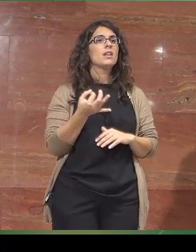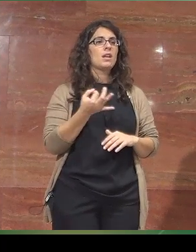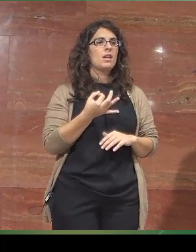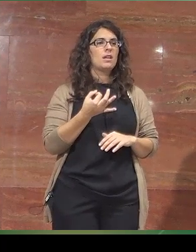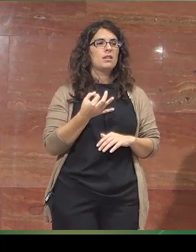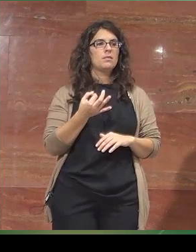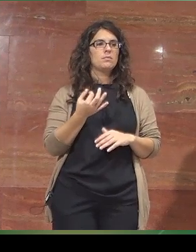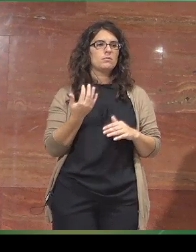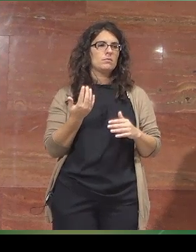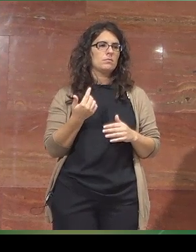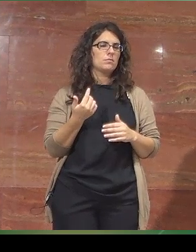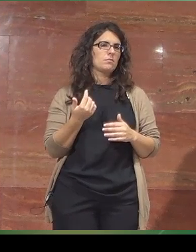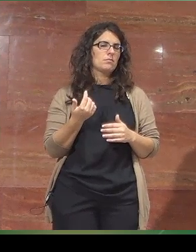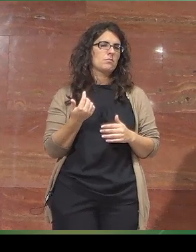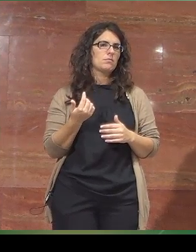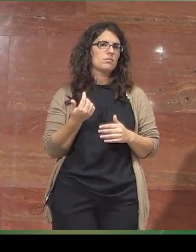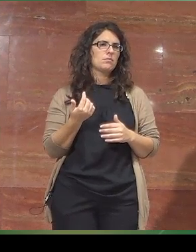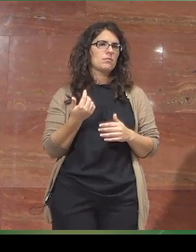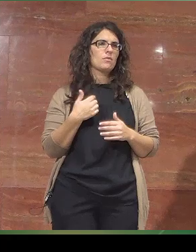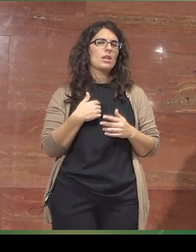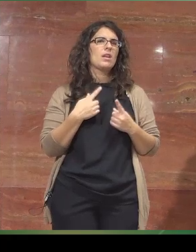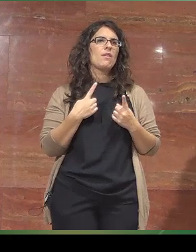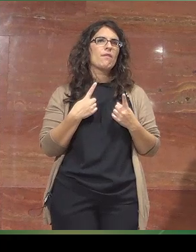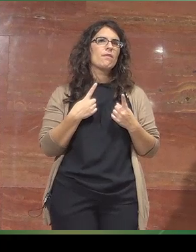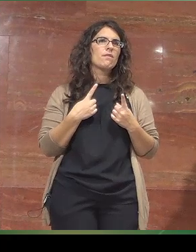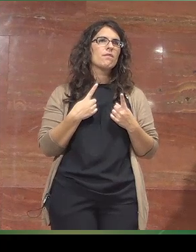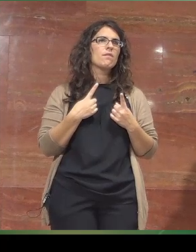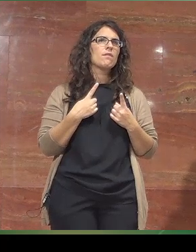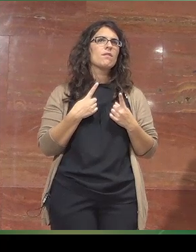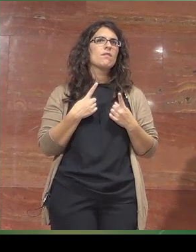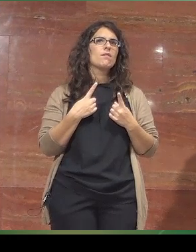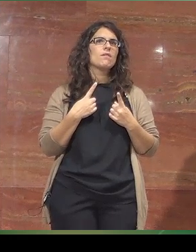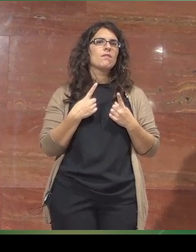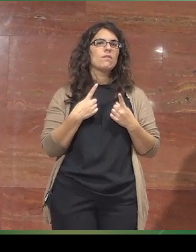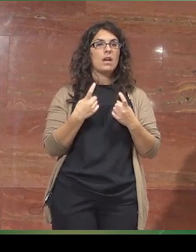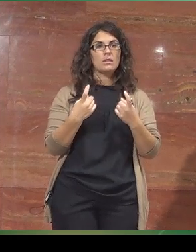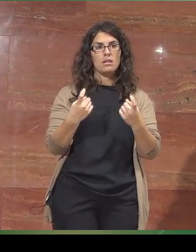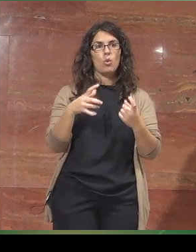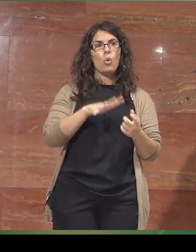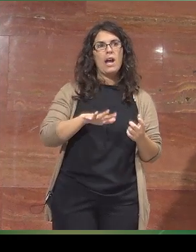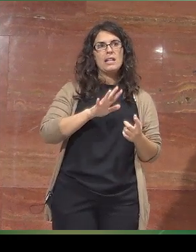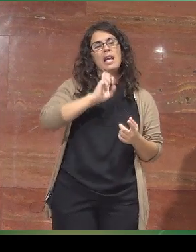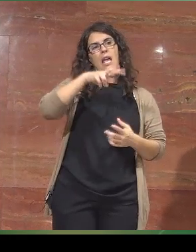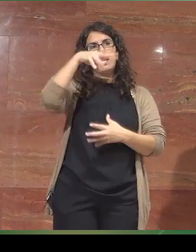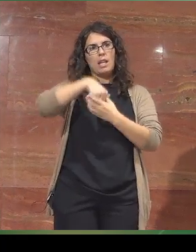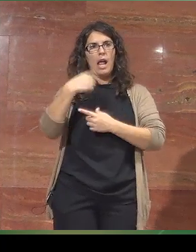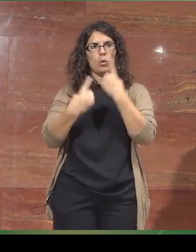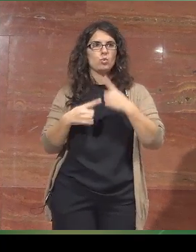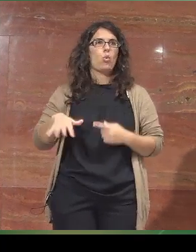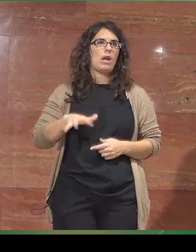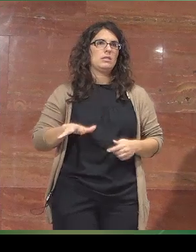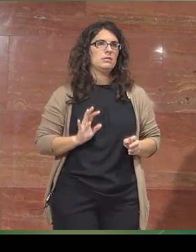some place. So the cognitive elements are also based on context. When you are in a